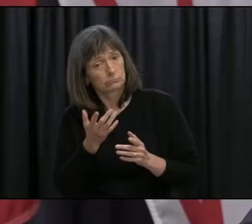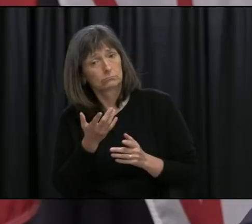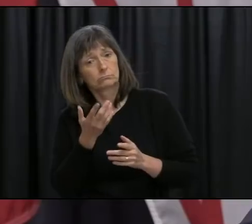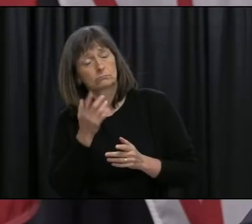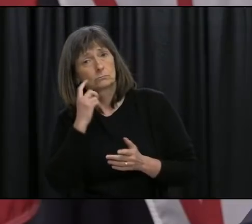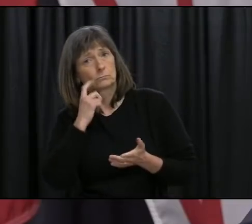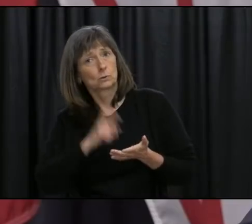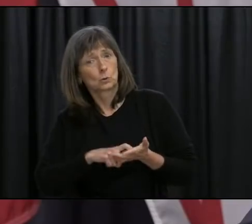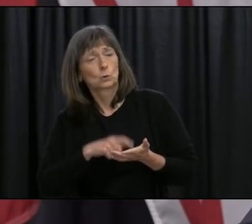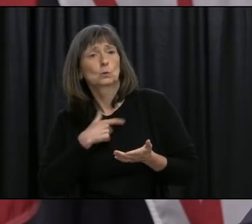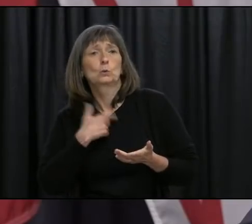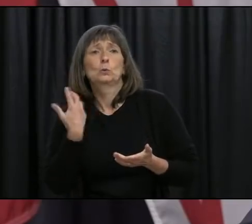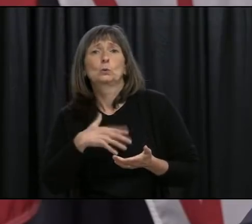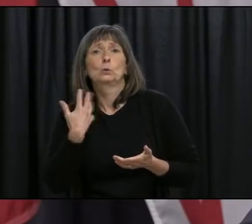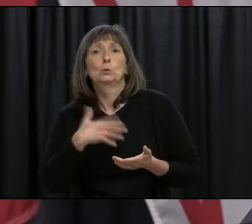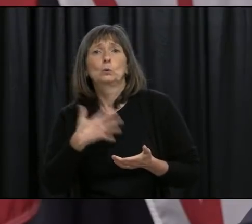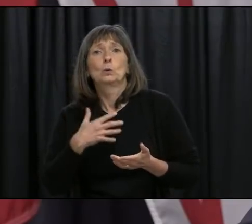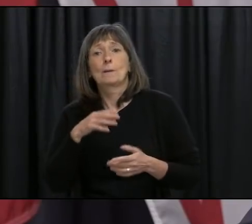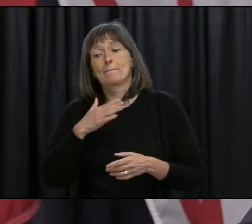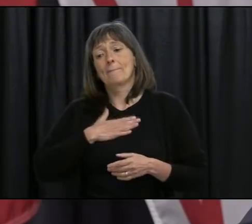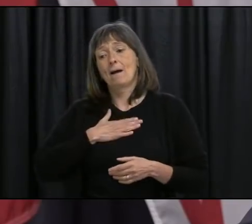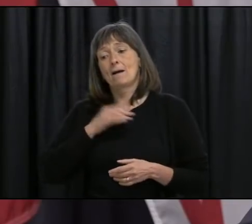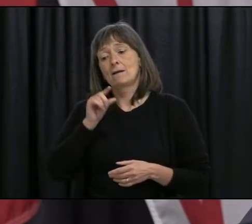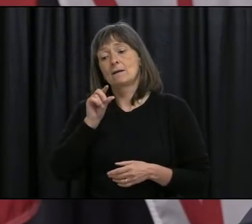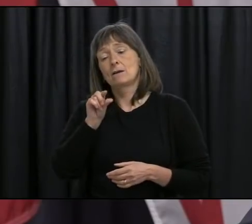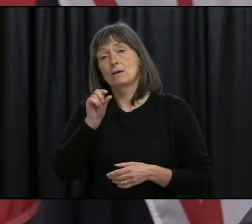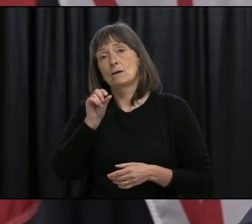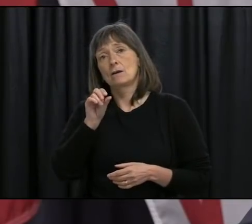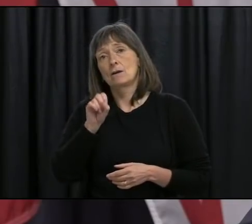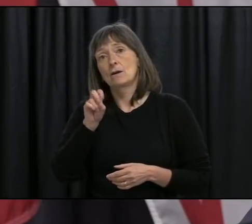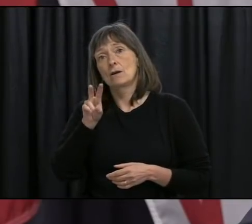services that are available at